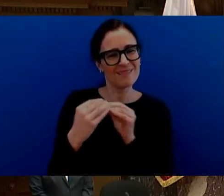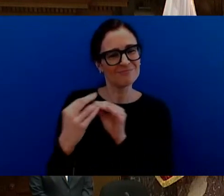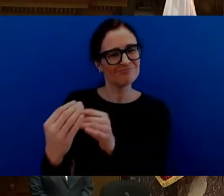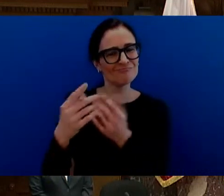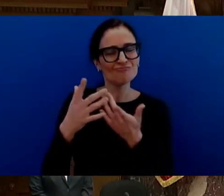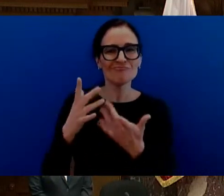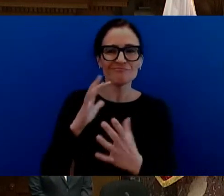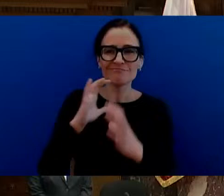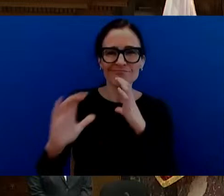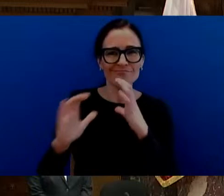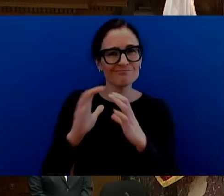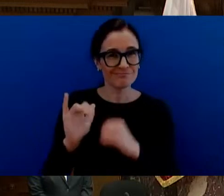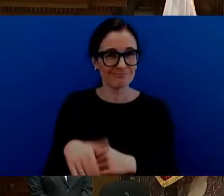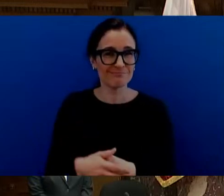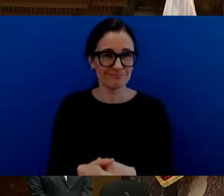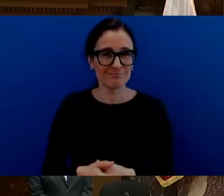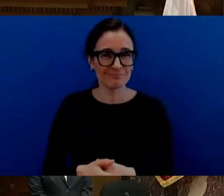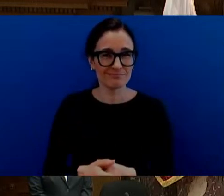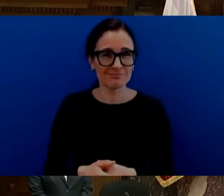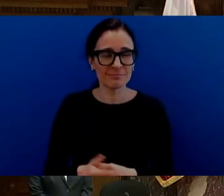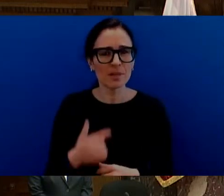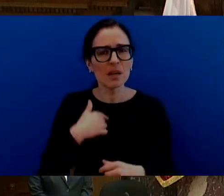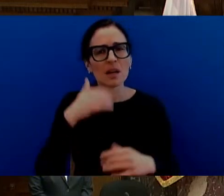best today.